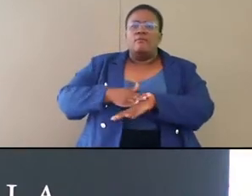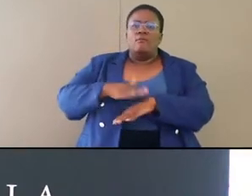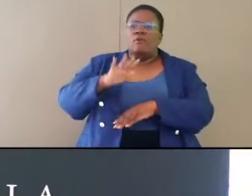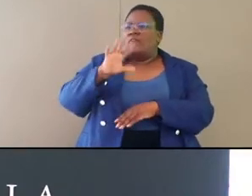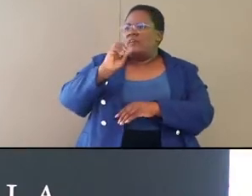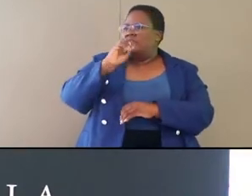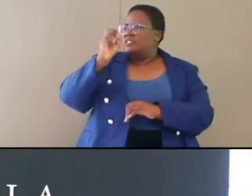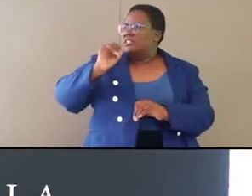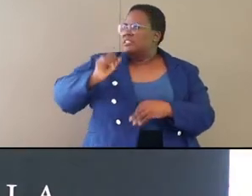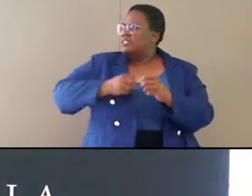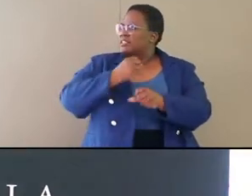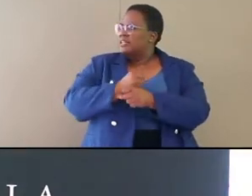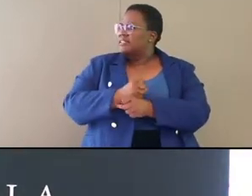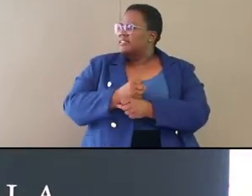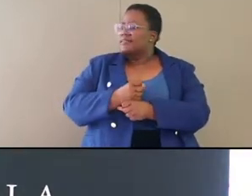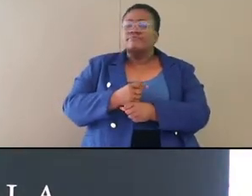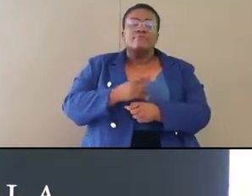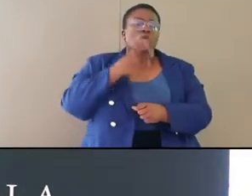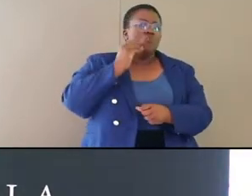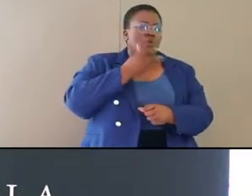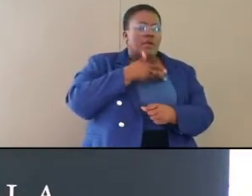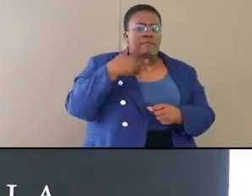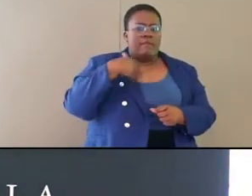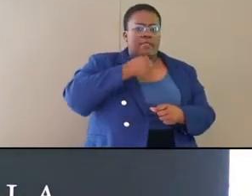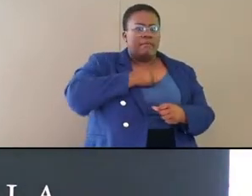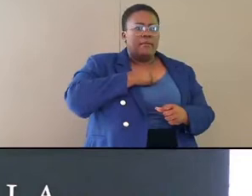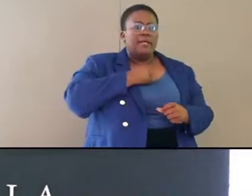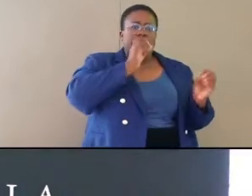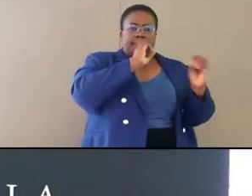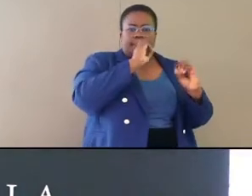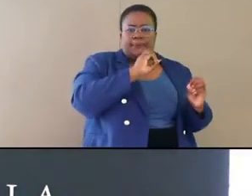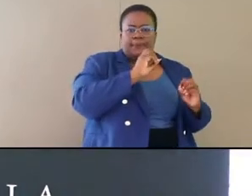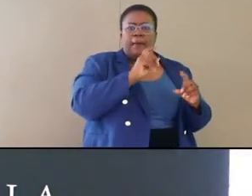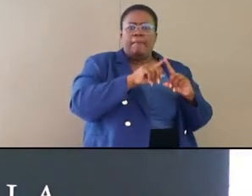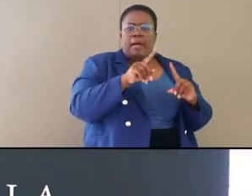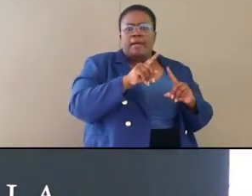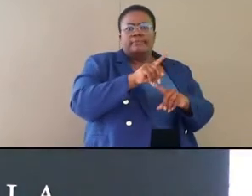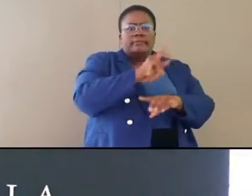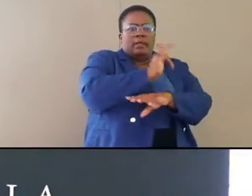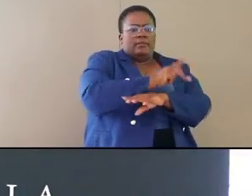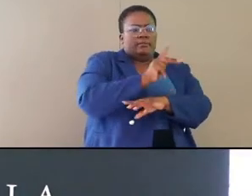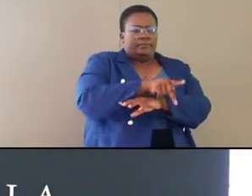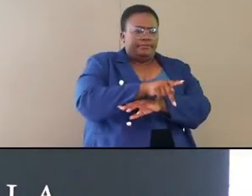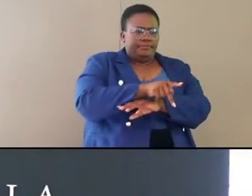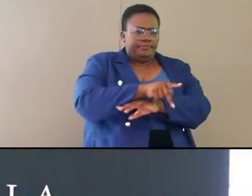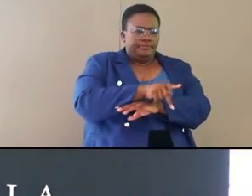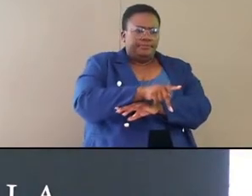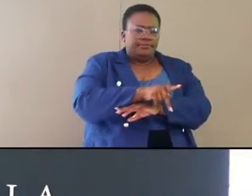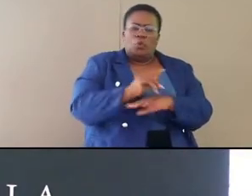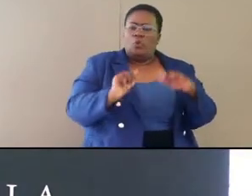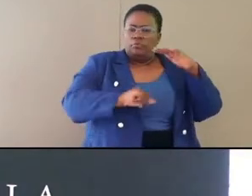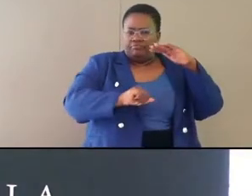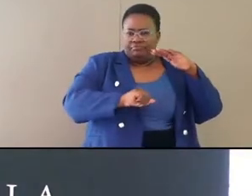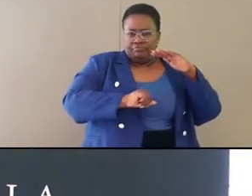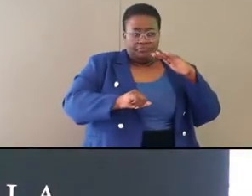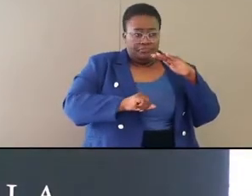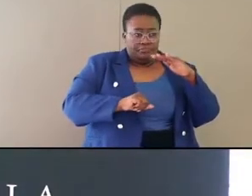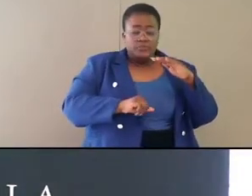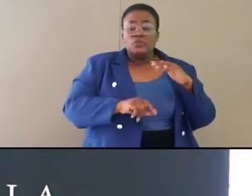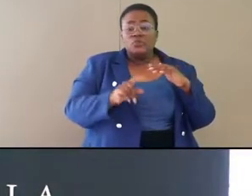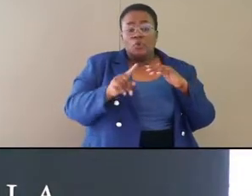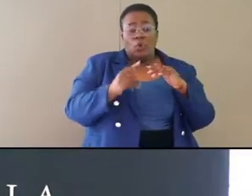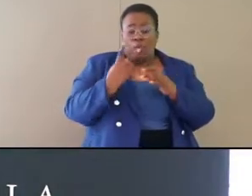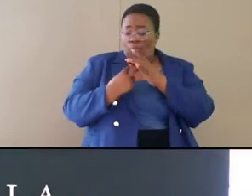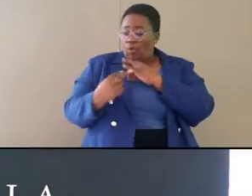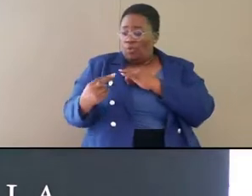I was brought up by a grandmother who was nothing but a domestic worker. And those two made sure that